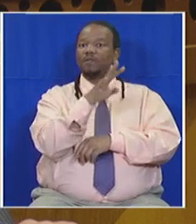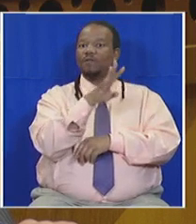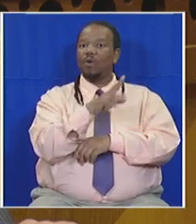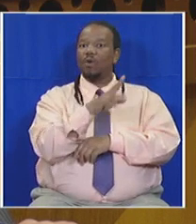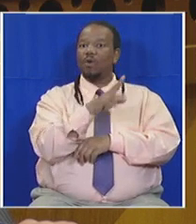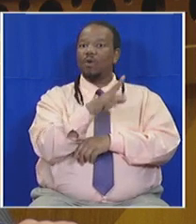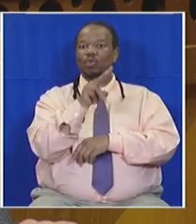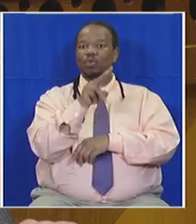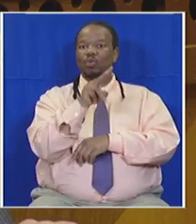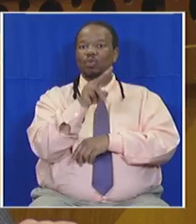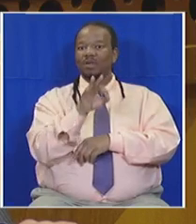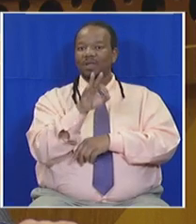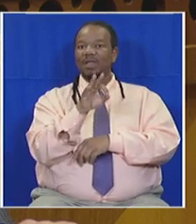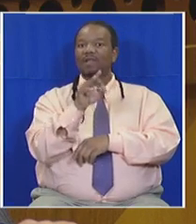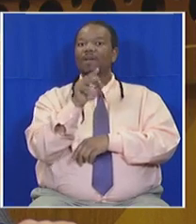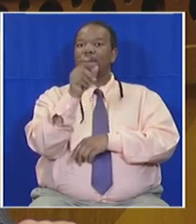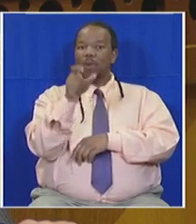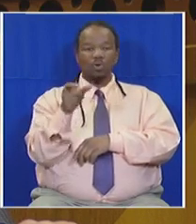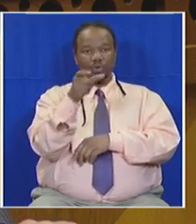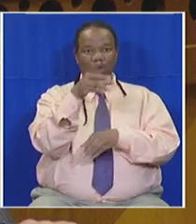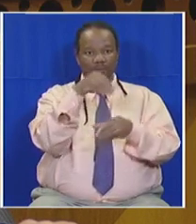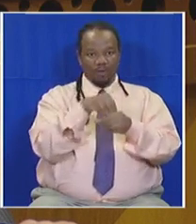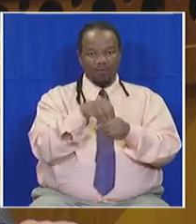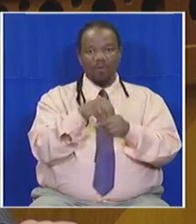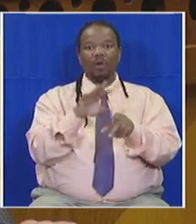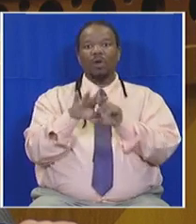234,823 participants. We intend creating an additional